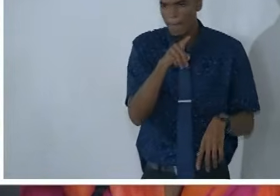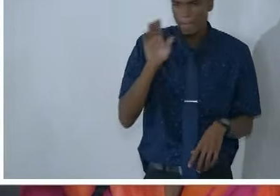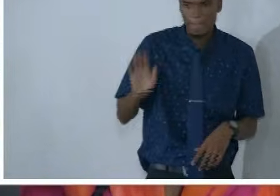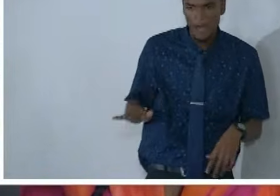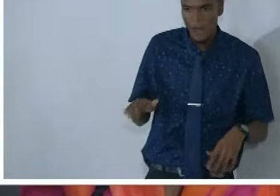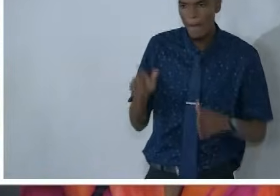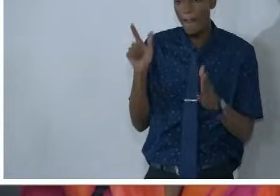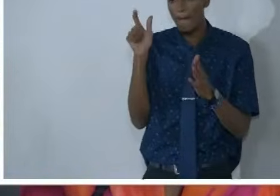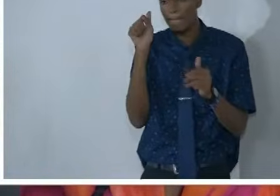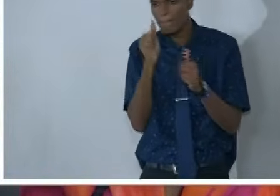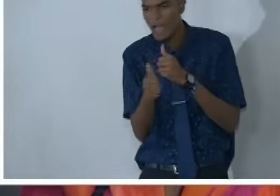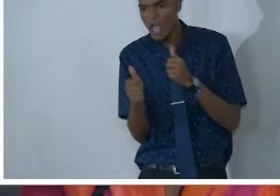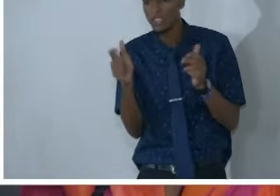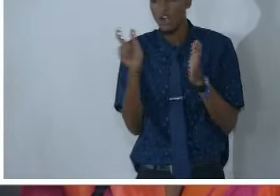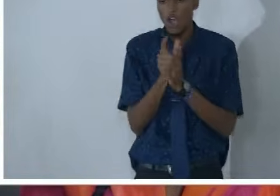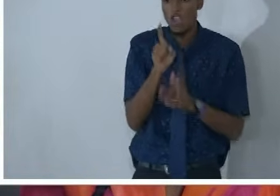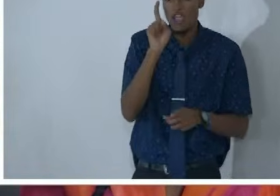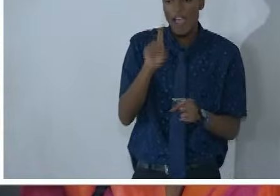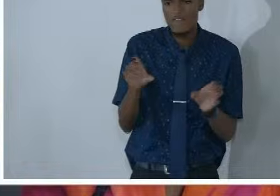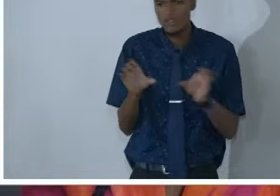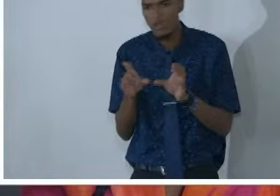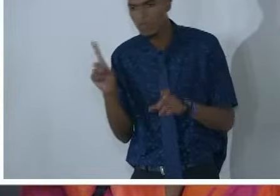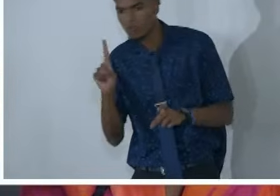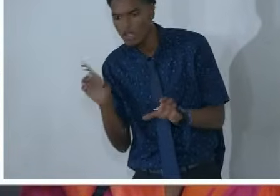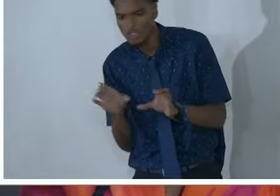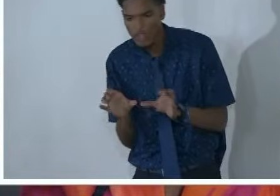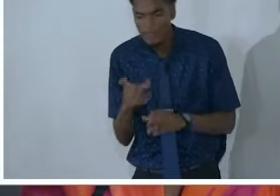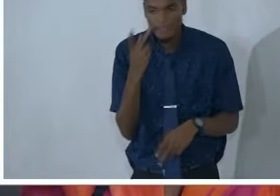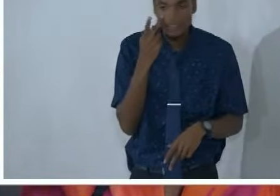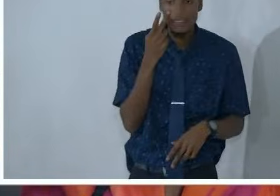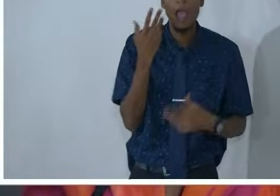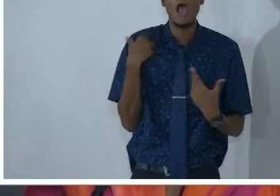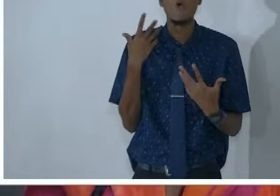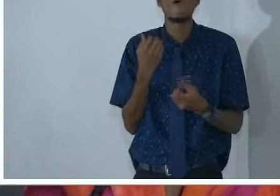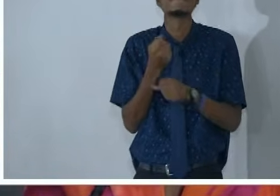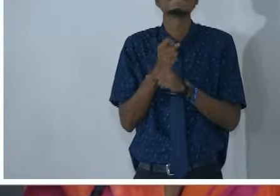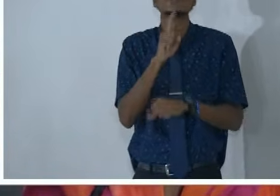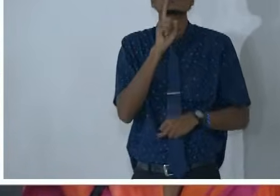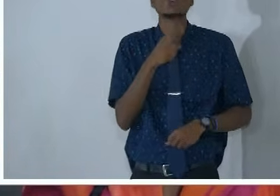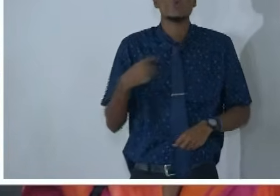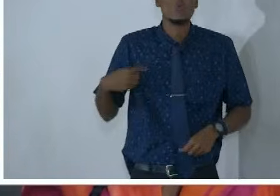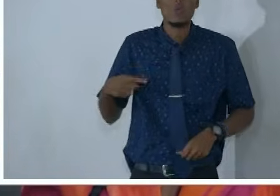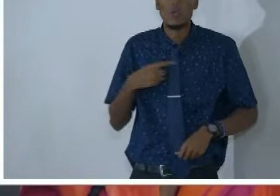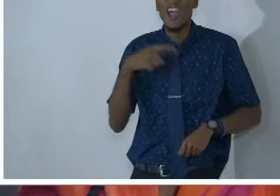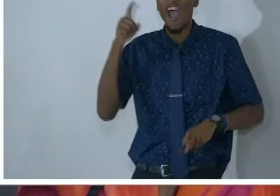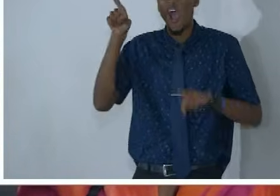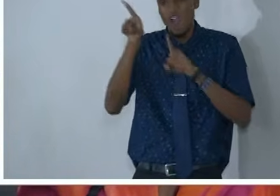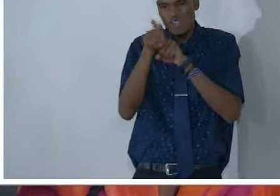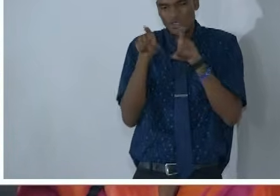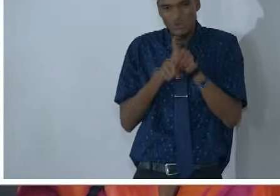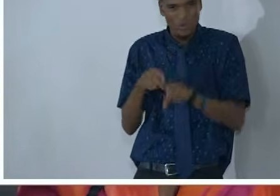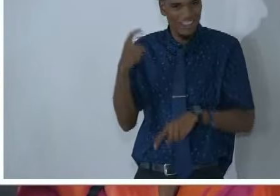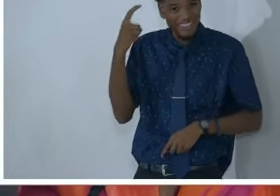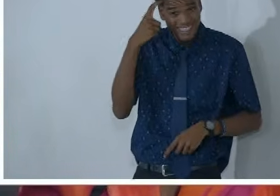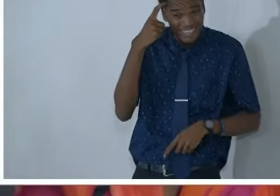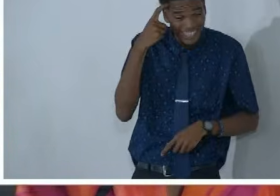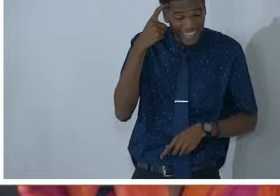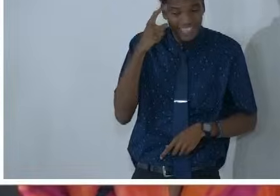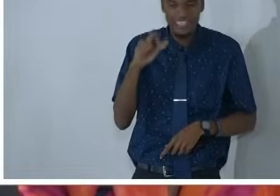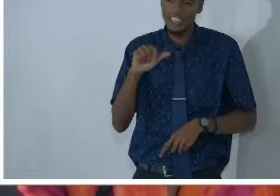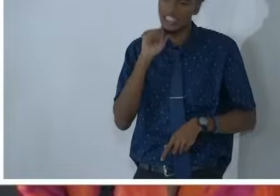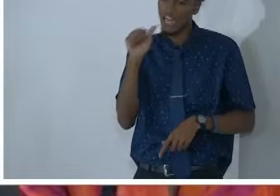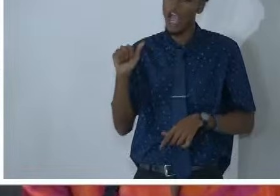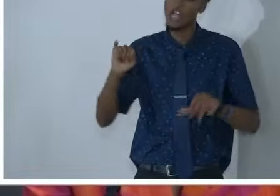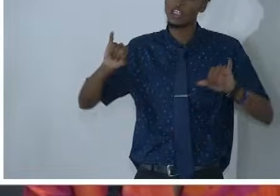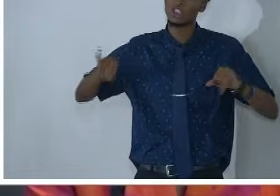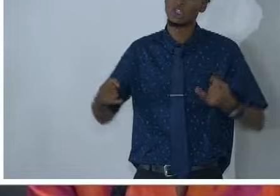a law, you have to be certified, where's your certification? So I want to make sure that we are also mindful that it's not just in